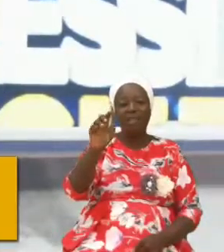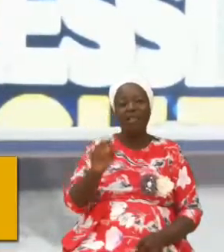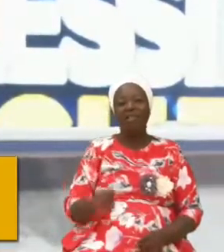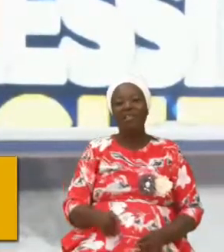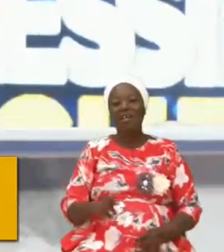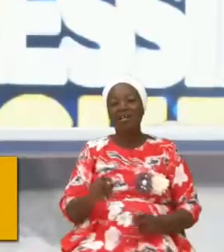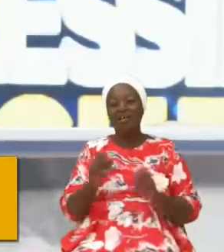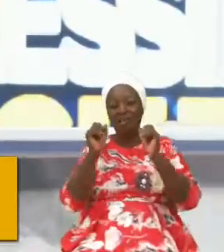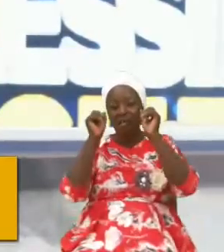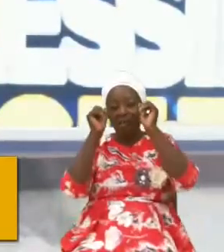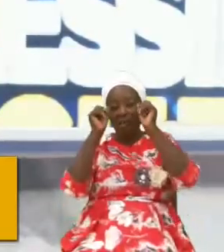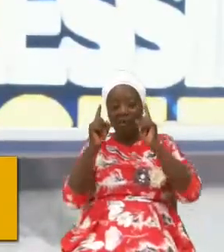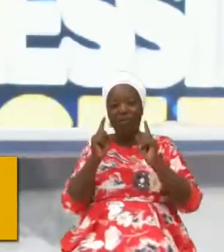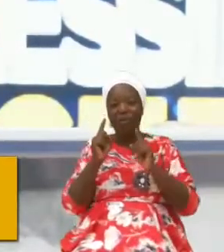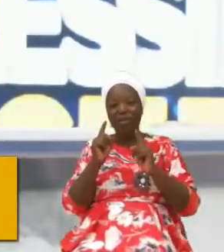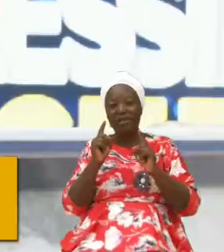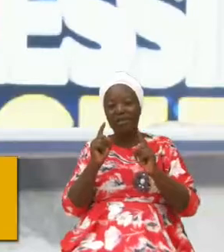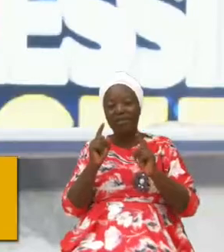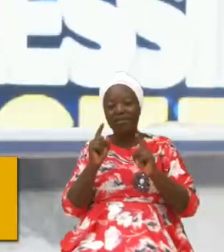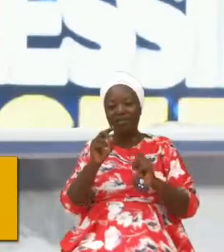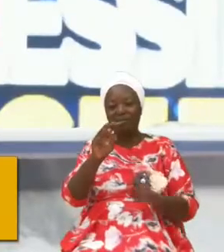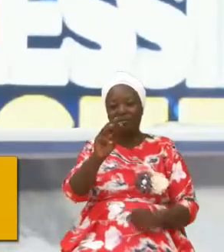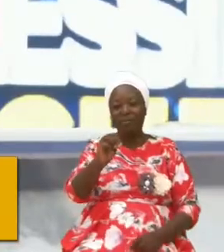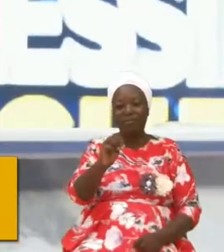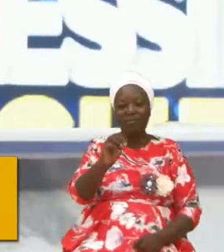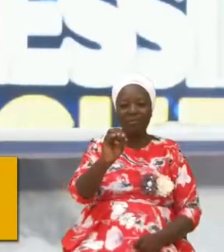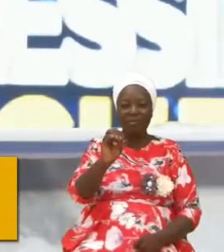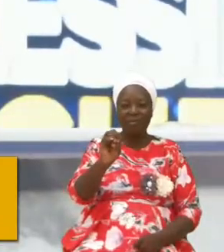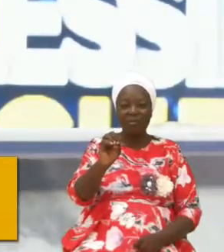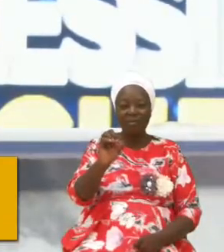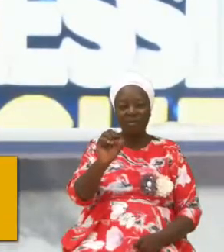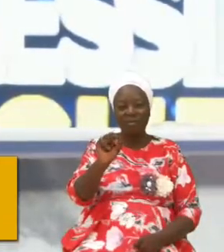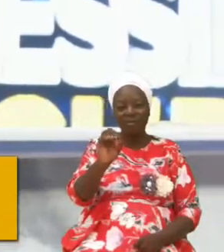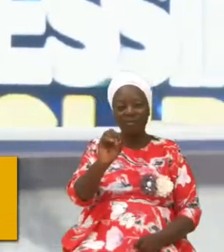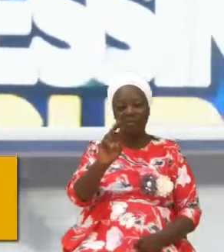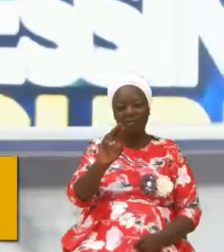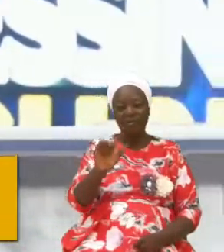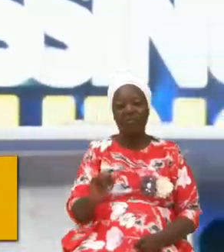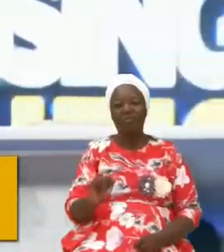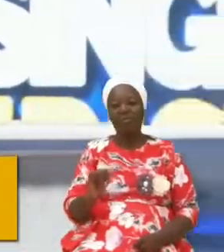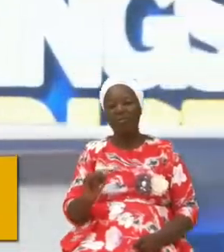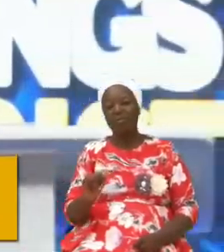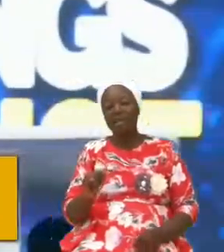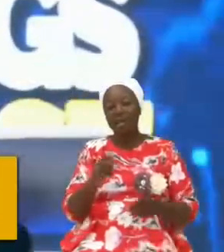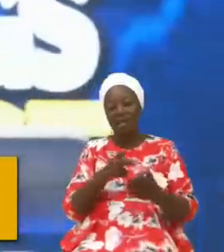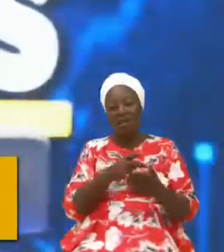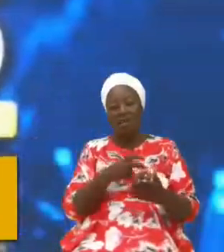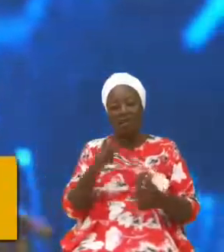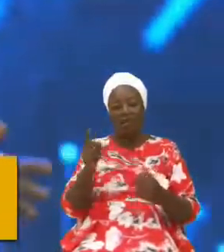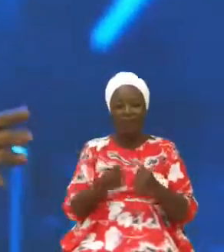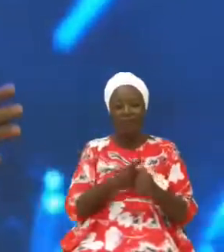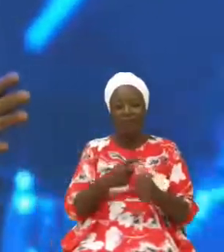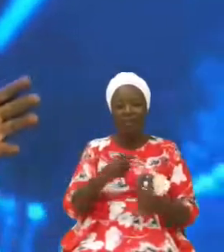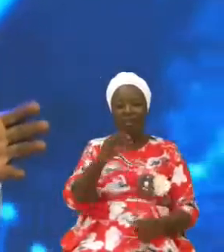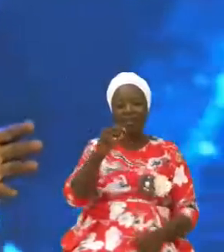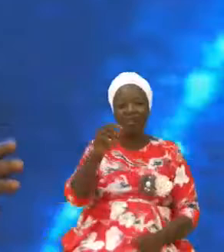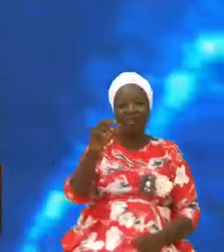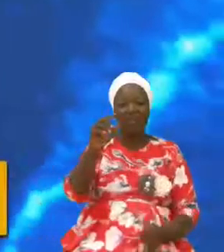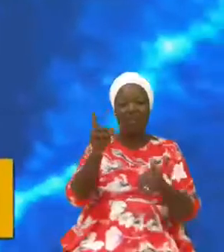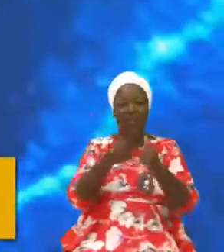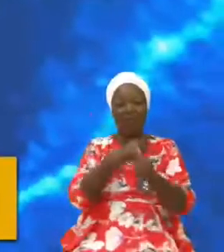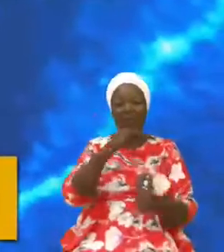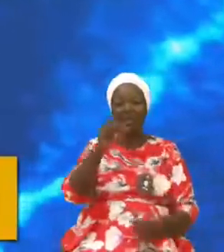Exaltation from abject misery. Let's look at 1 Samuel chapter